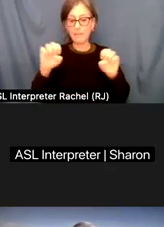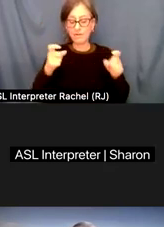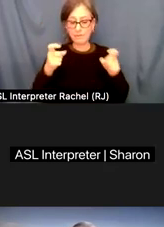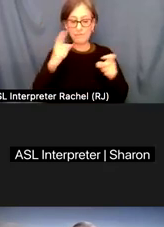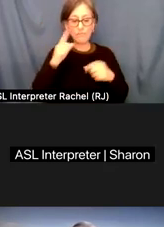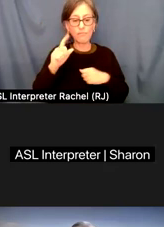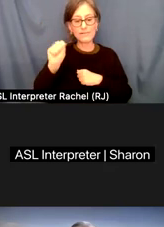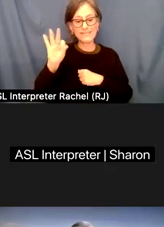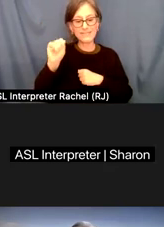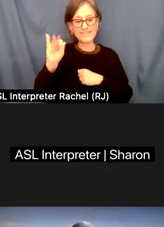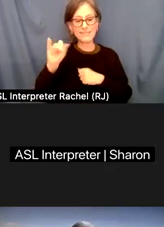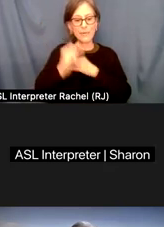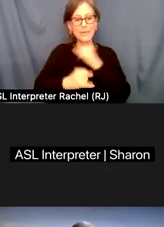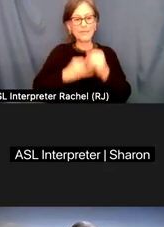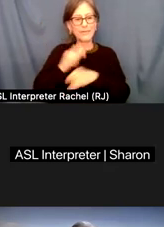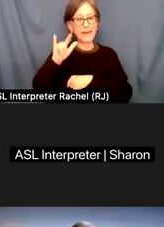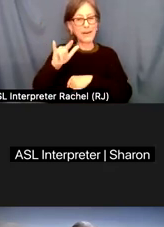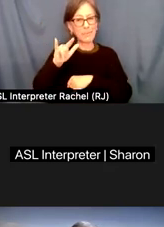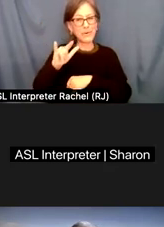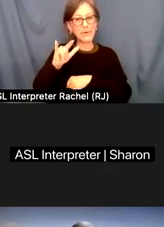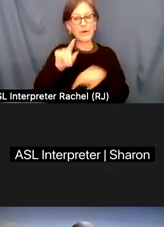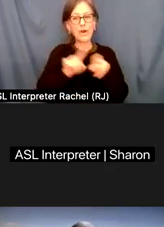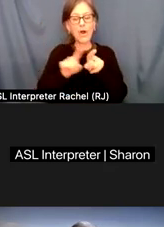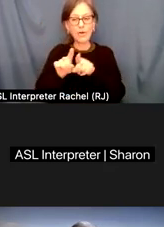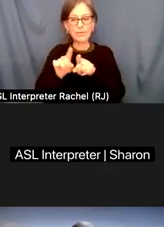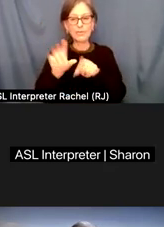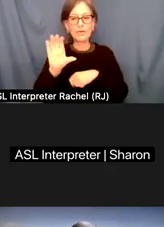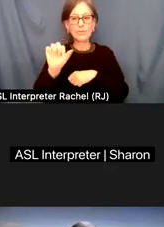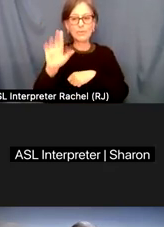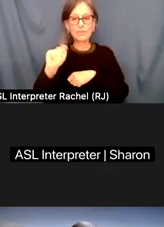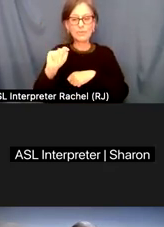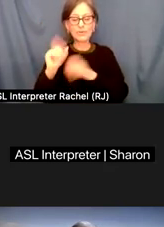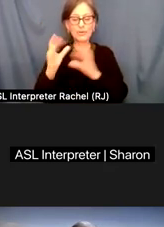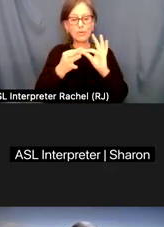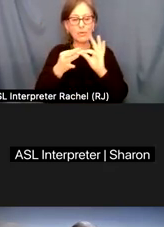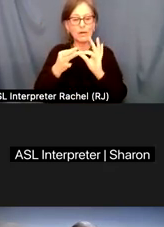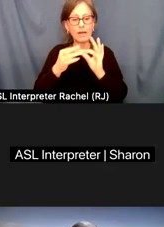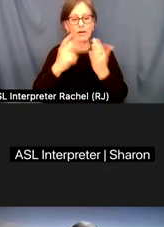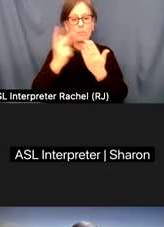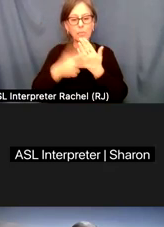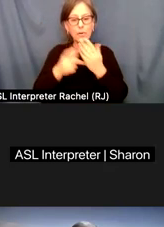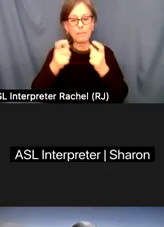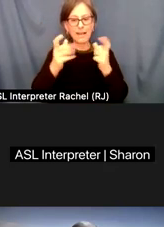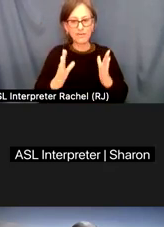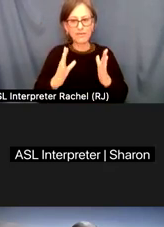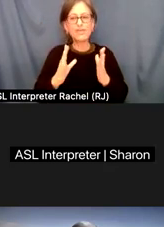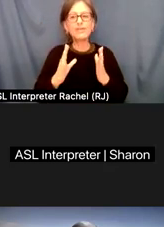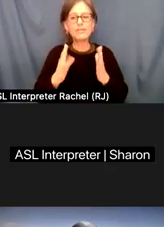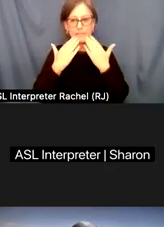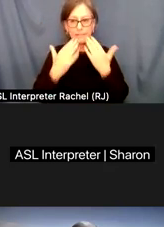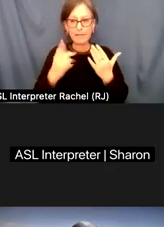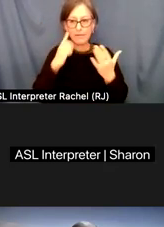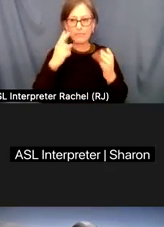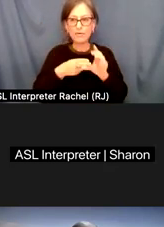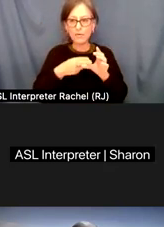Francisco International Airport, also a CERT coordinator, CERT program manager. And thank you all for joining us.